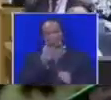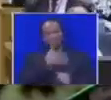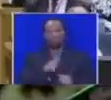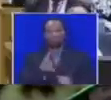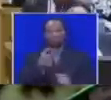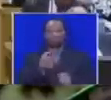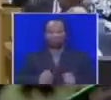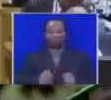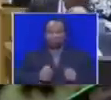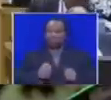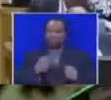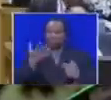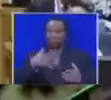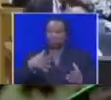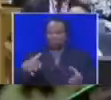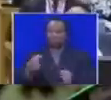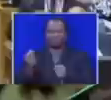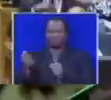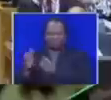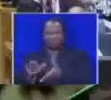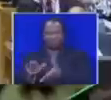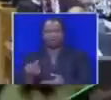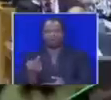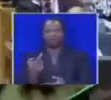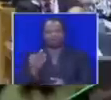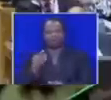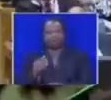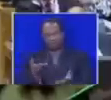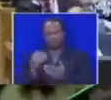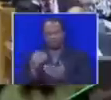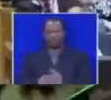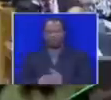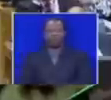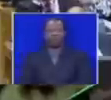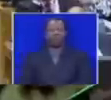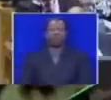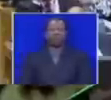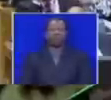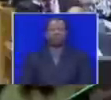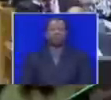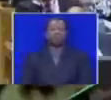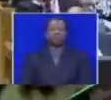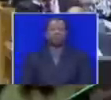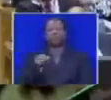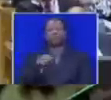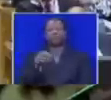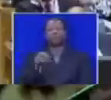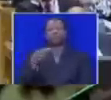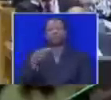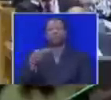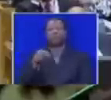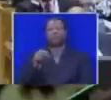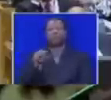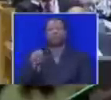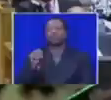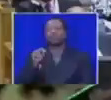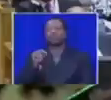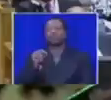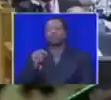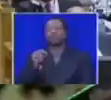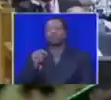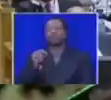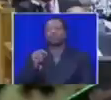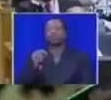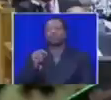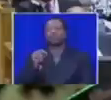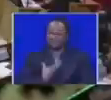point of order? On a point of order, Chairperson. Yes, Honorable Johnson. Is it parliamentary for a young person